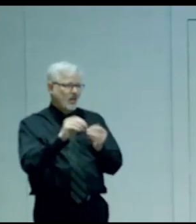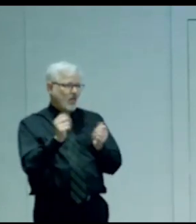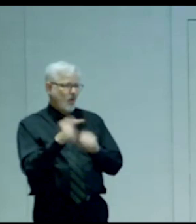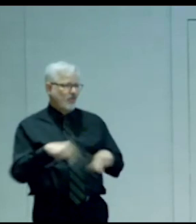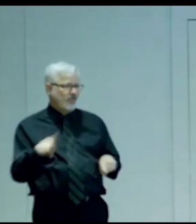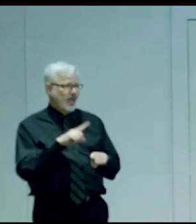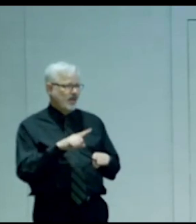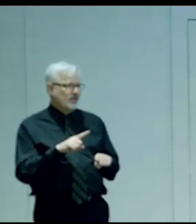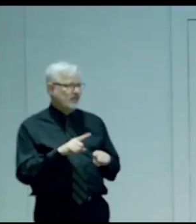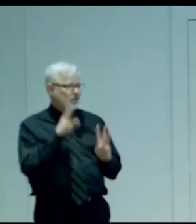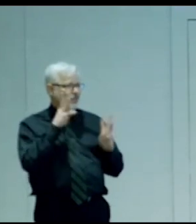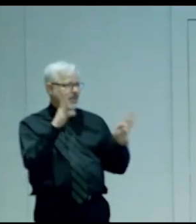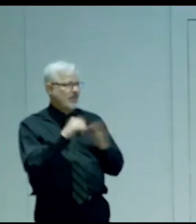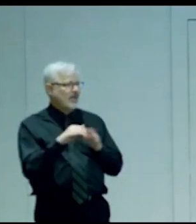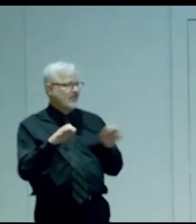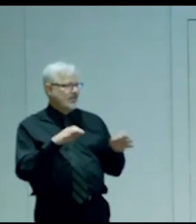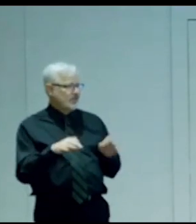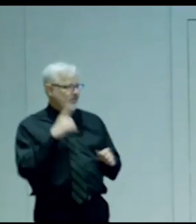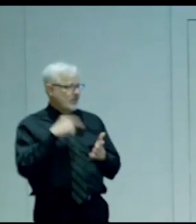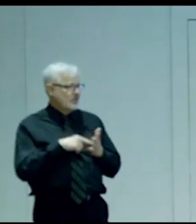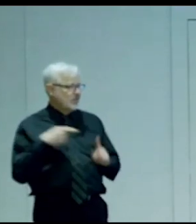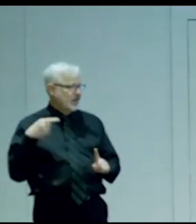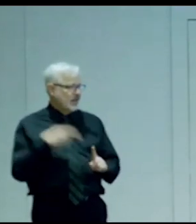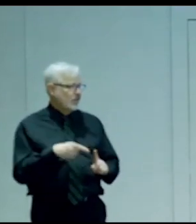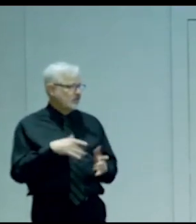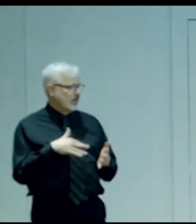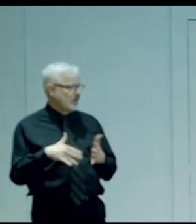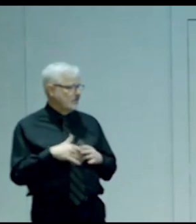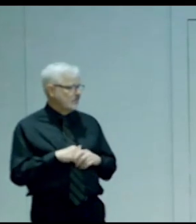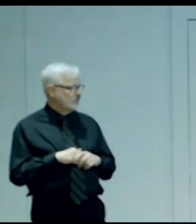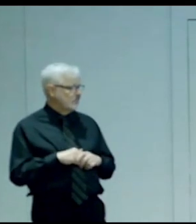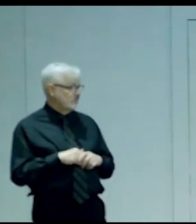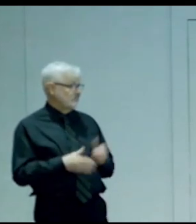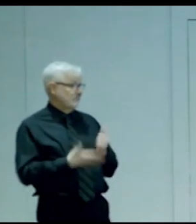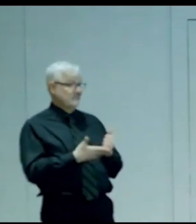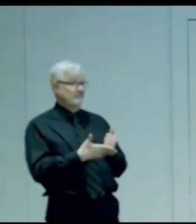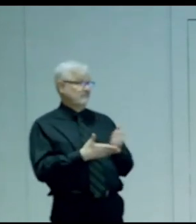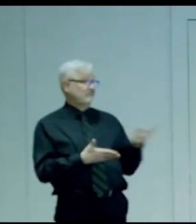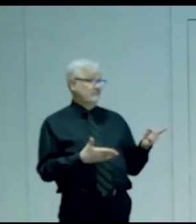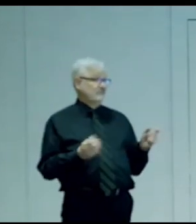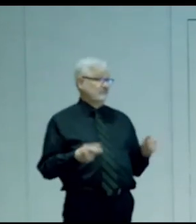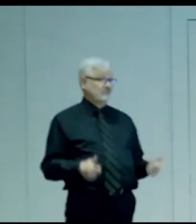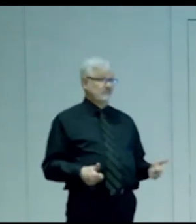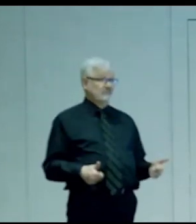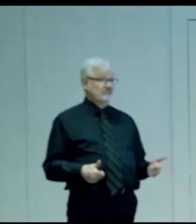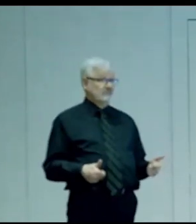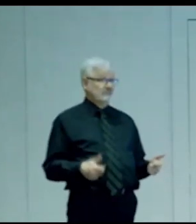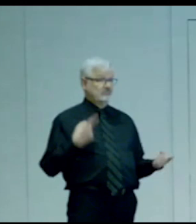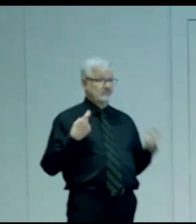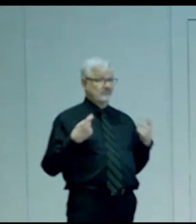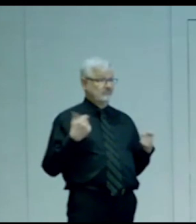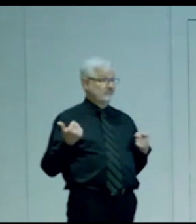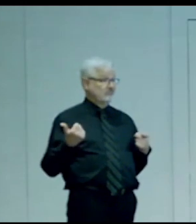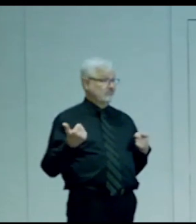this definition in this particular study. Does that help? All right. Other